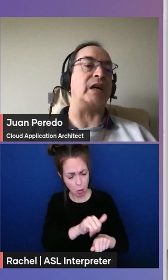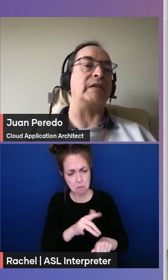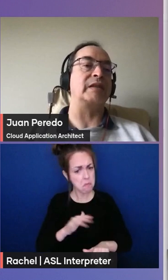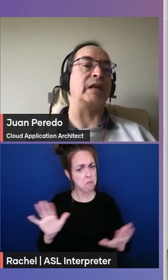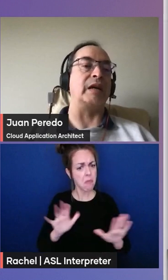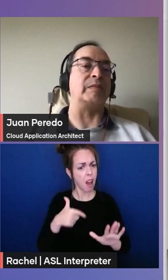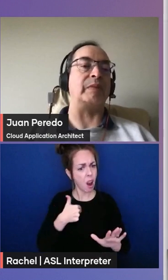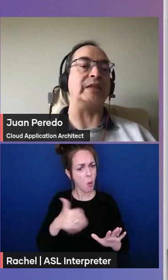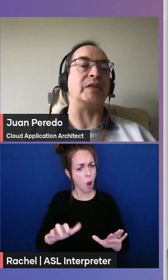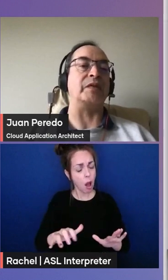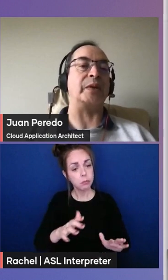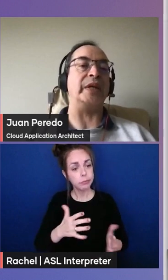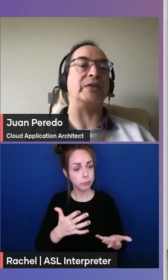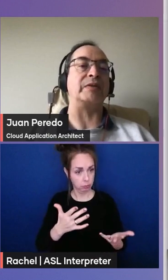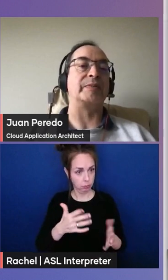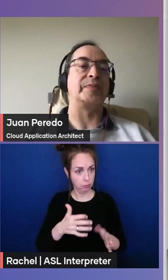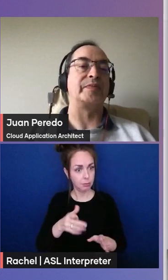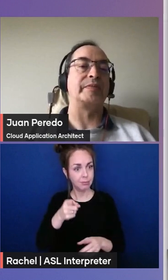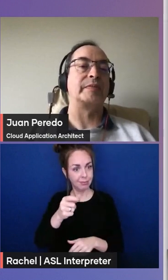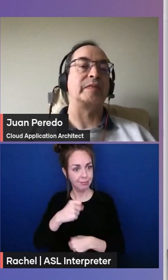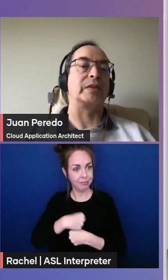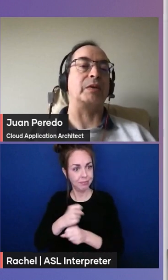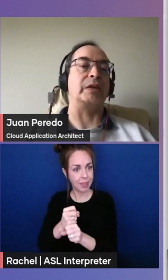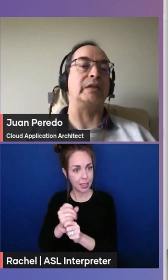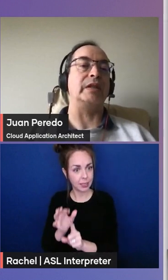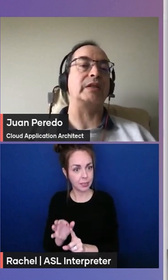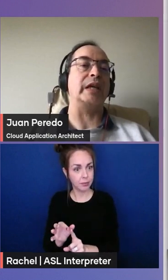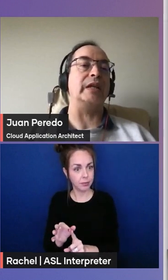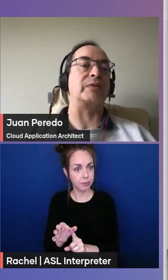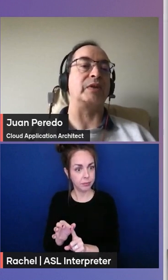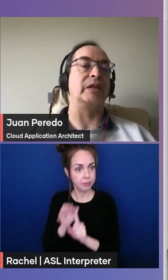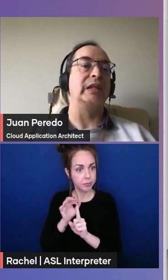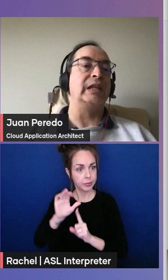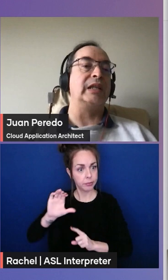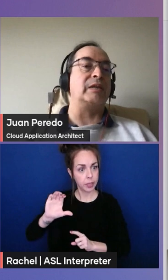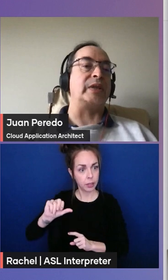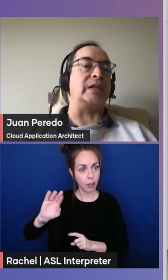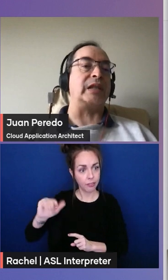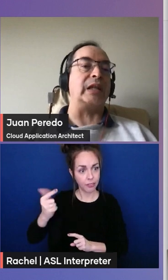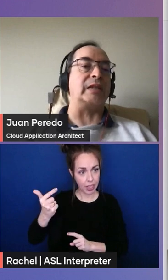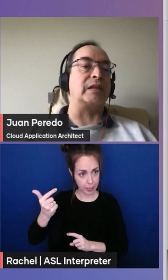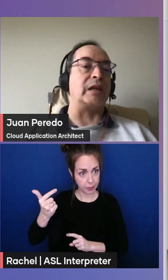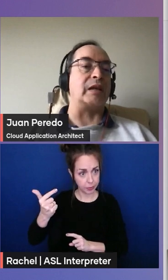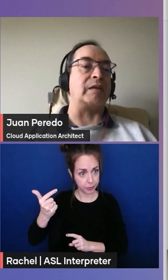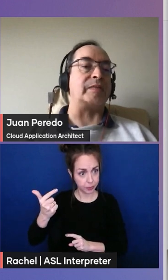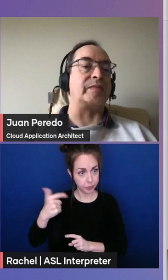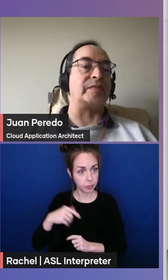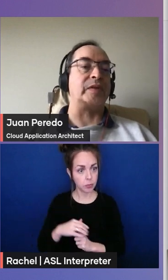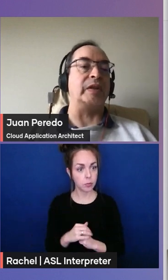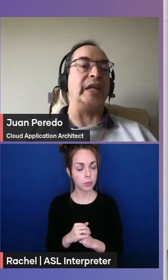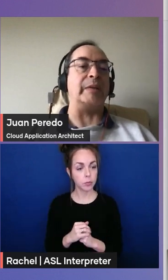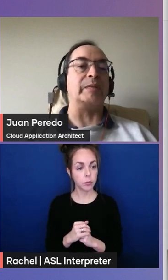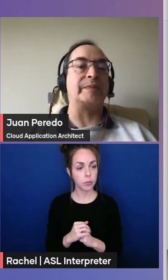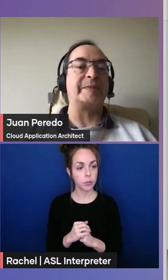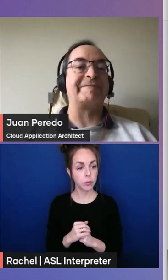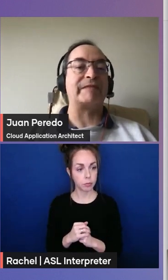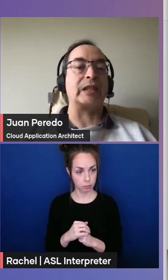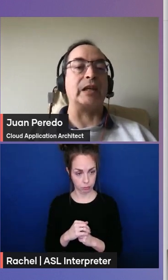can start passing configurations. So in this case, we can tell it the